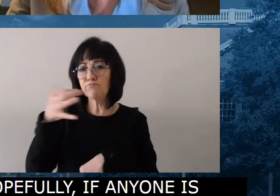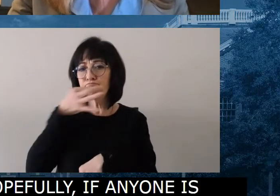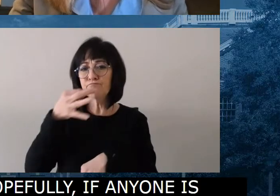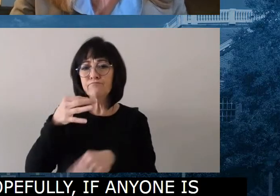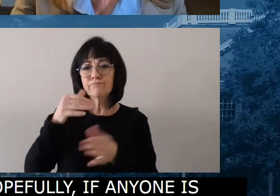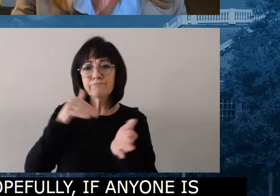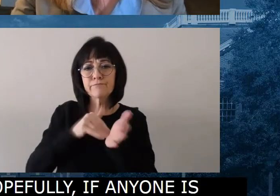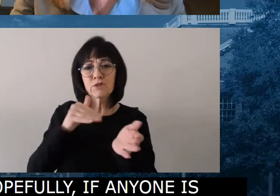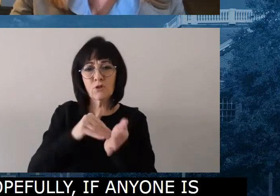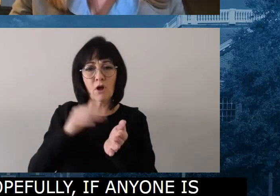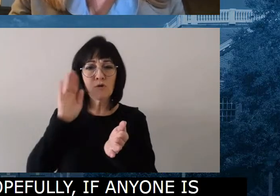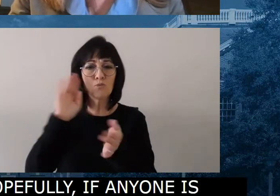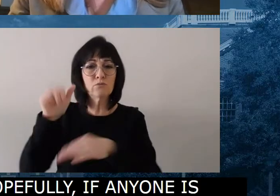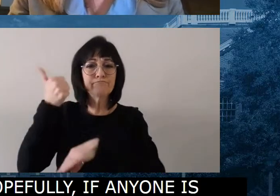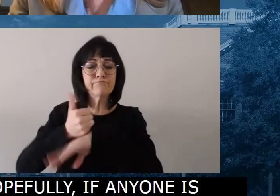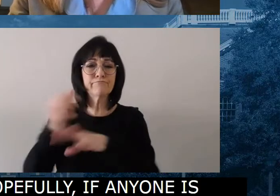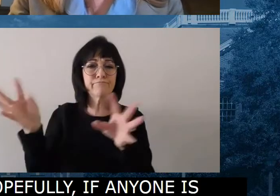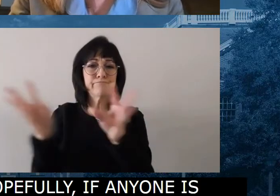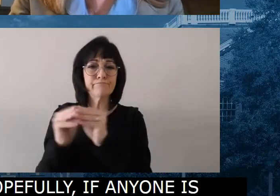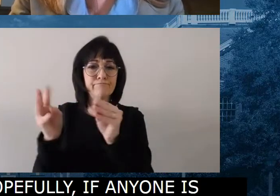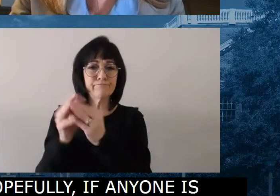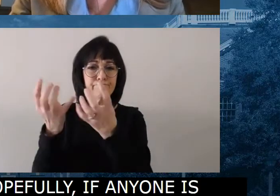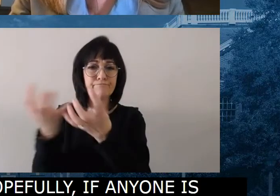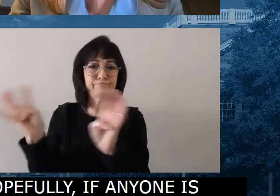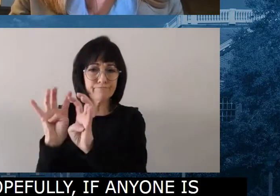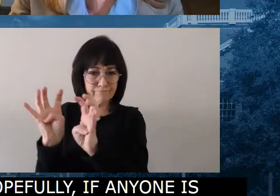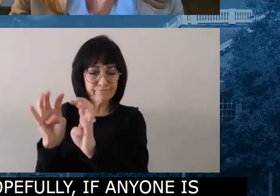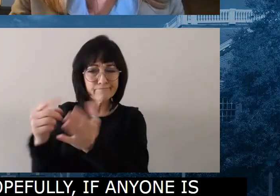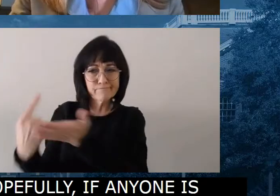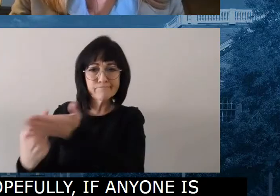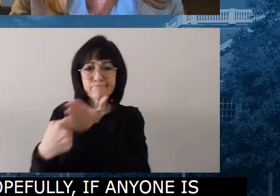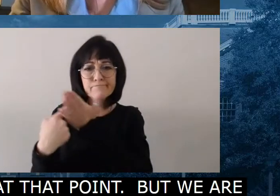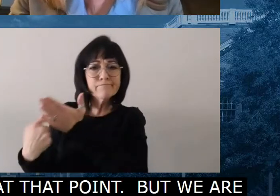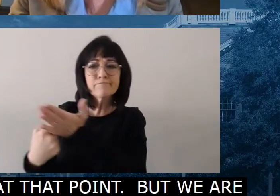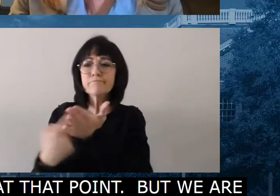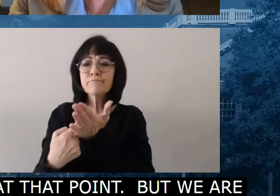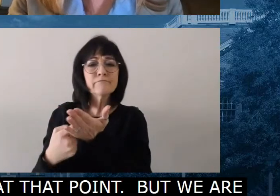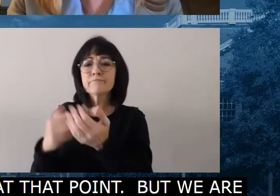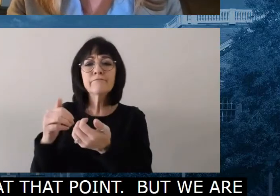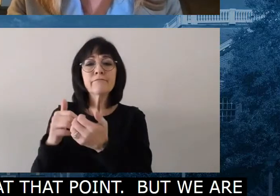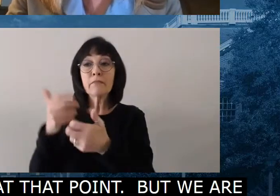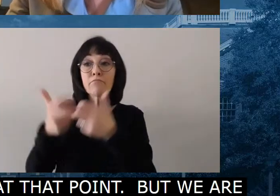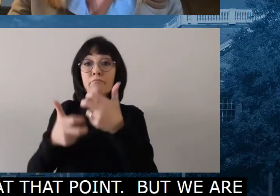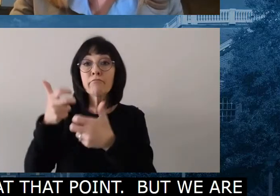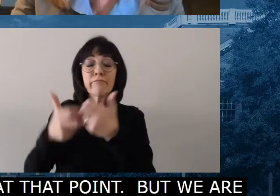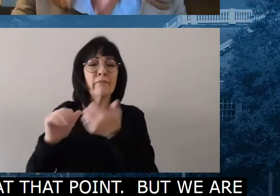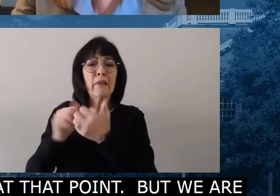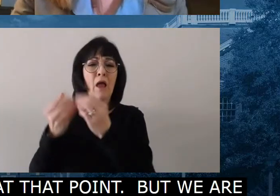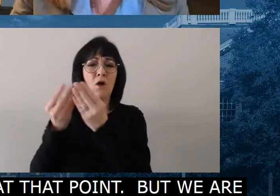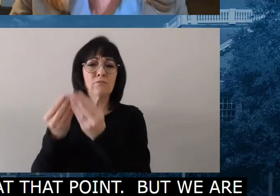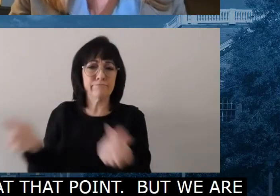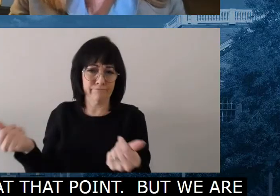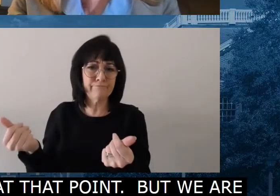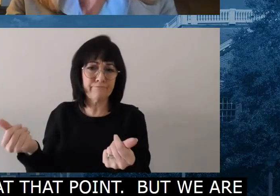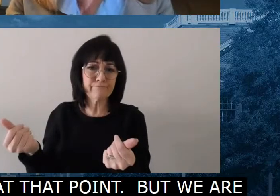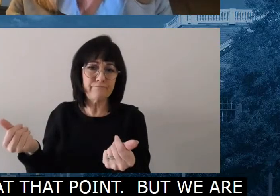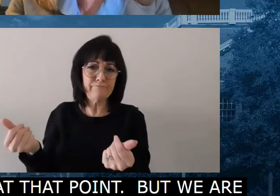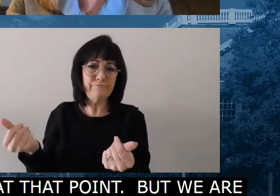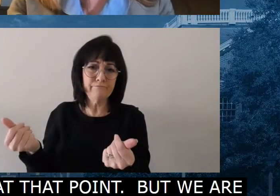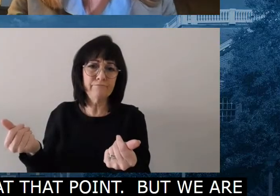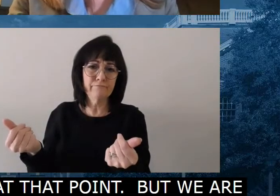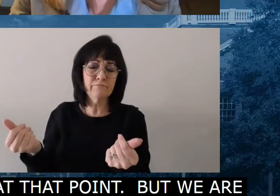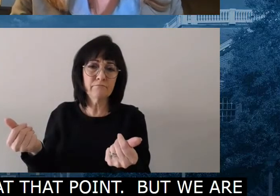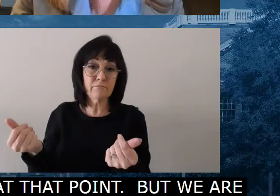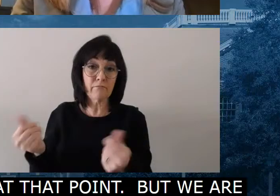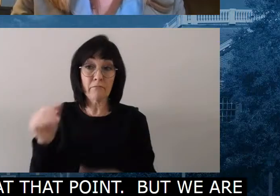we're certainly happy to hear about not happy. We'd like to hear about